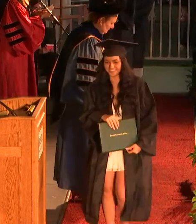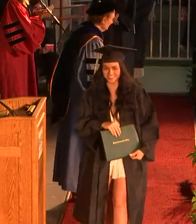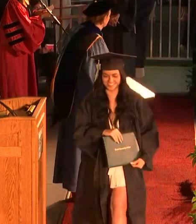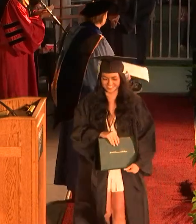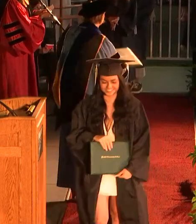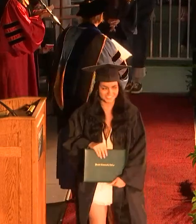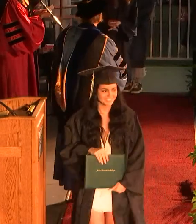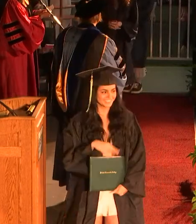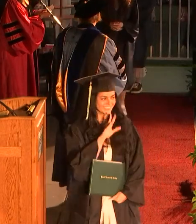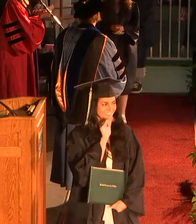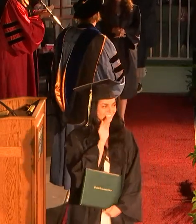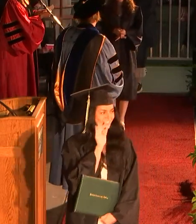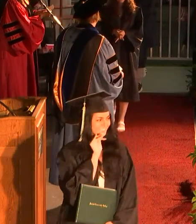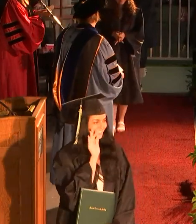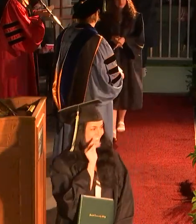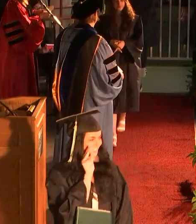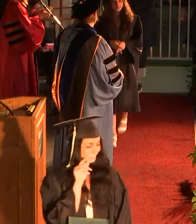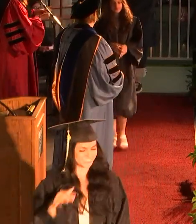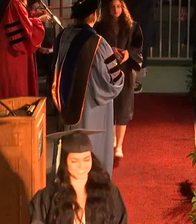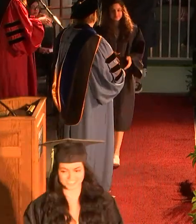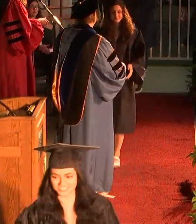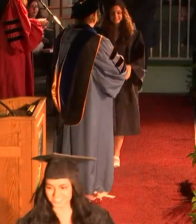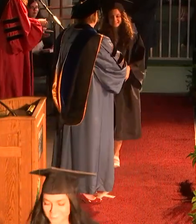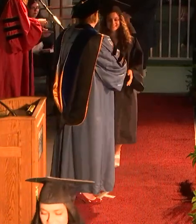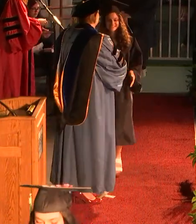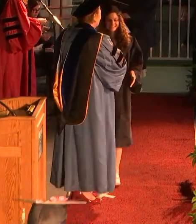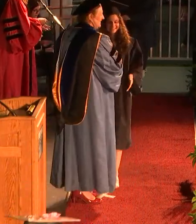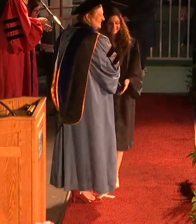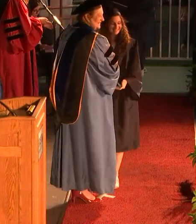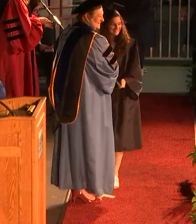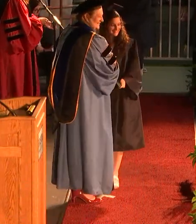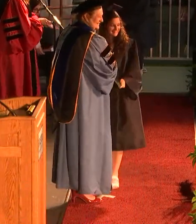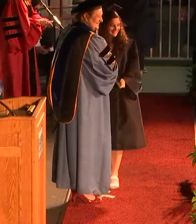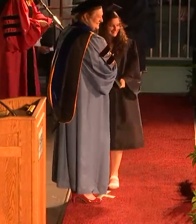Scarlett Amy Salazar, summa cum laude.